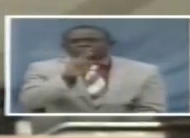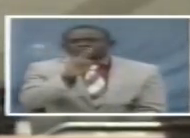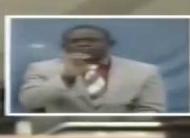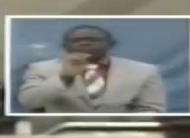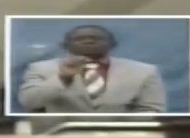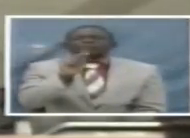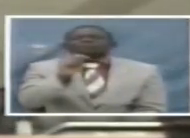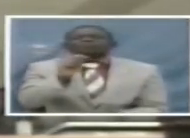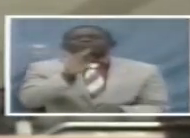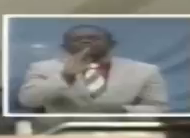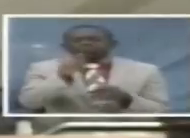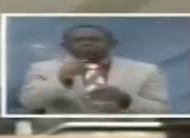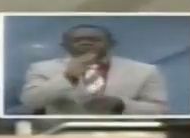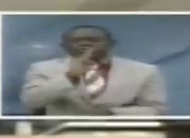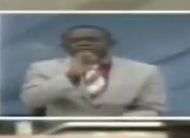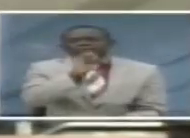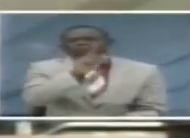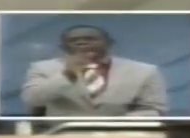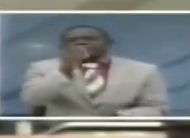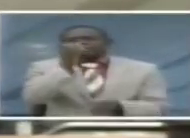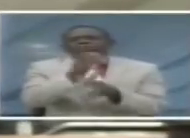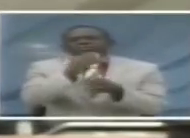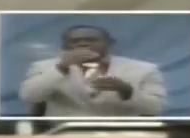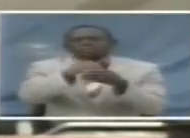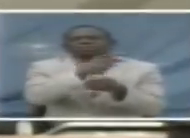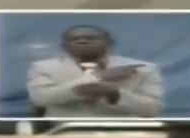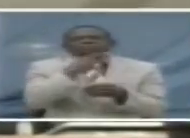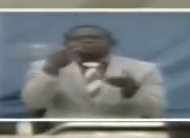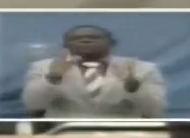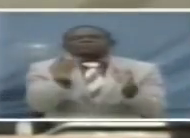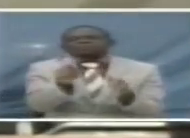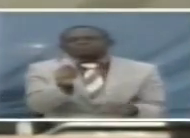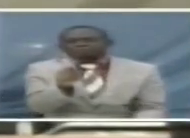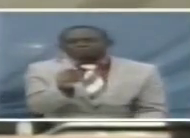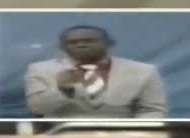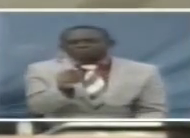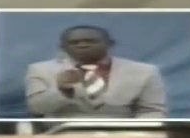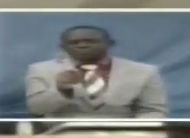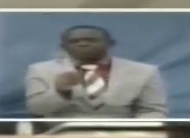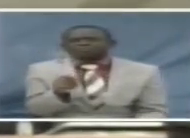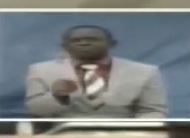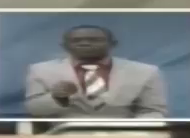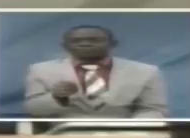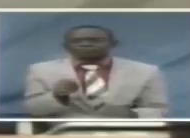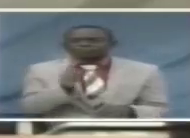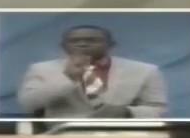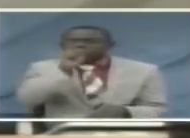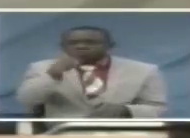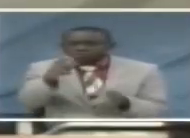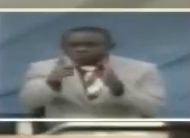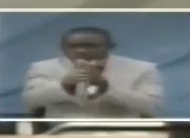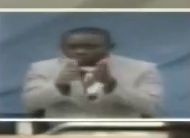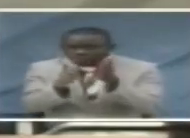Insolvency Bill, which is already tabled in the House. Mr. Speaker, with respect to insurance, the government